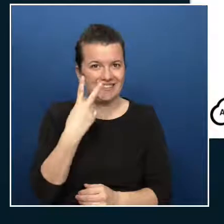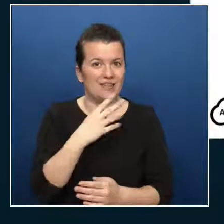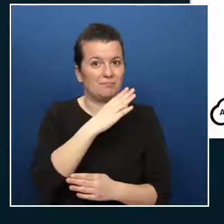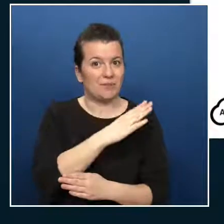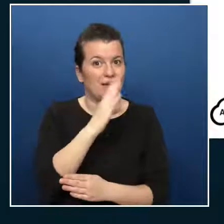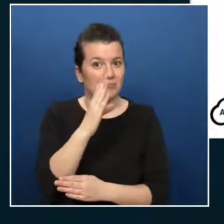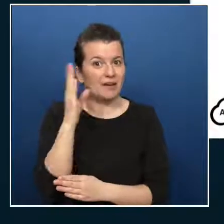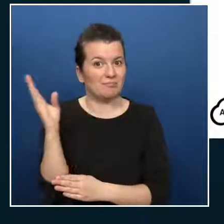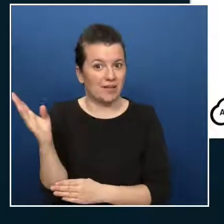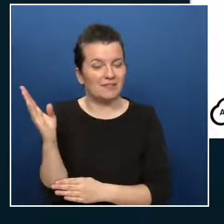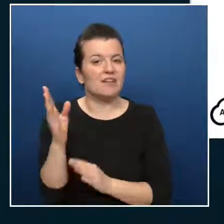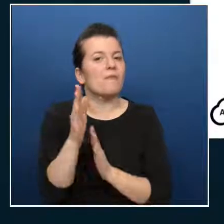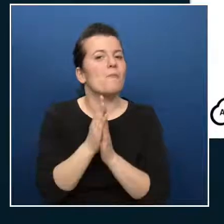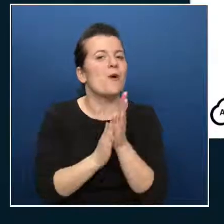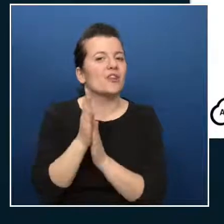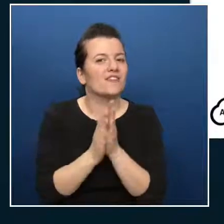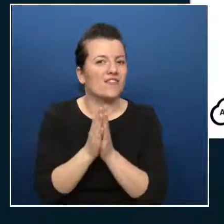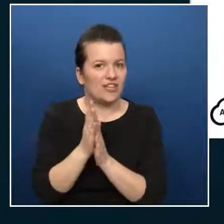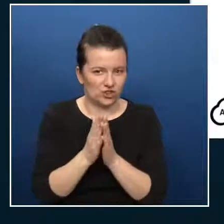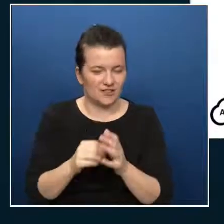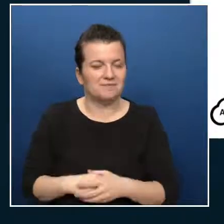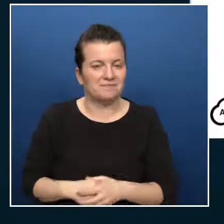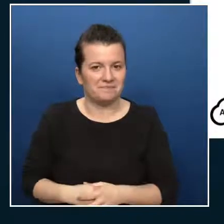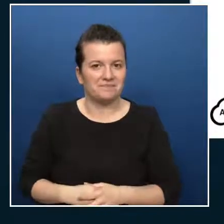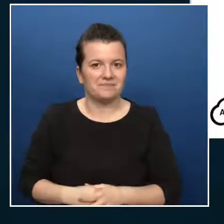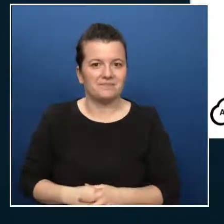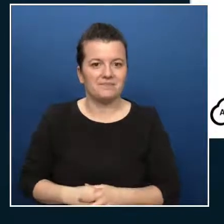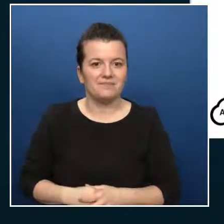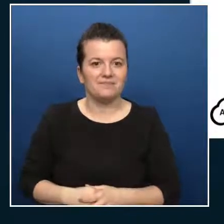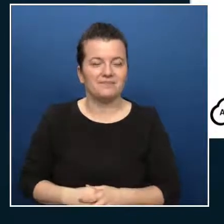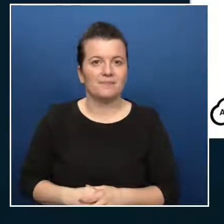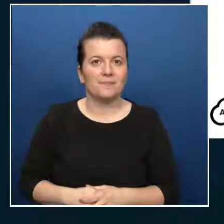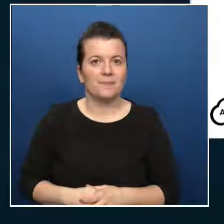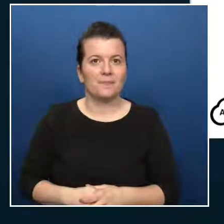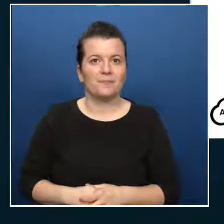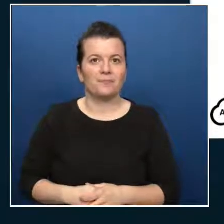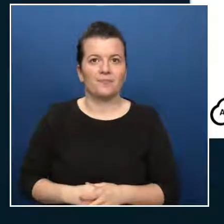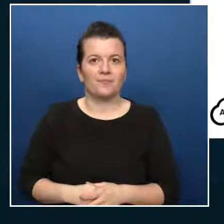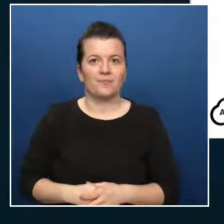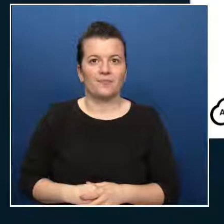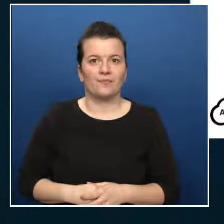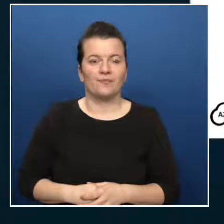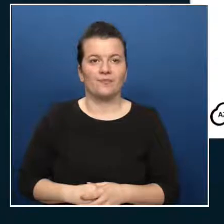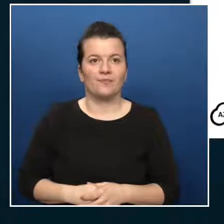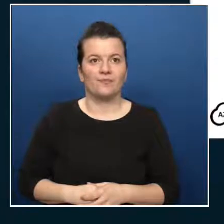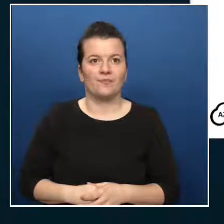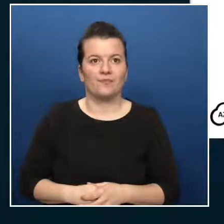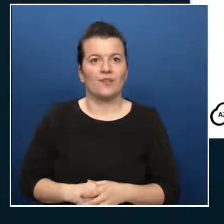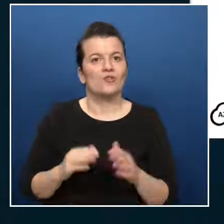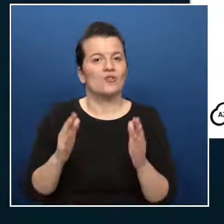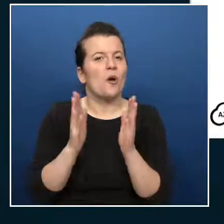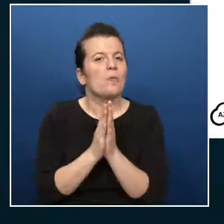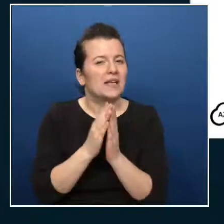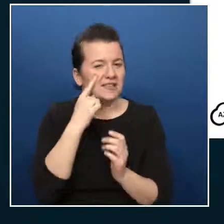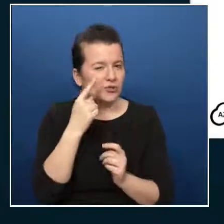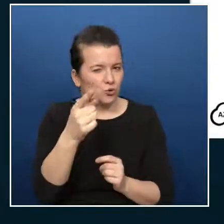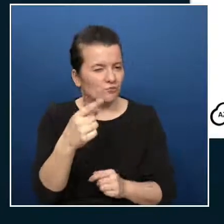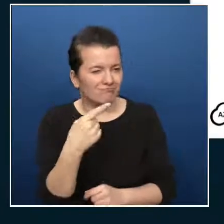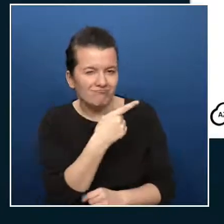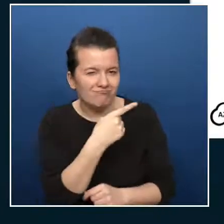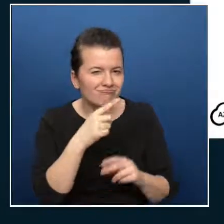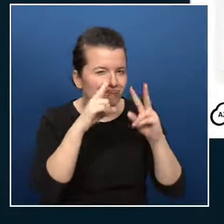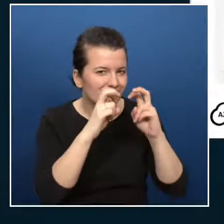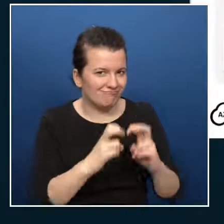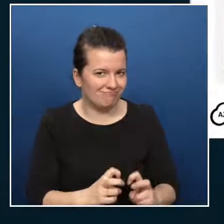and triggers for that. So please check on that. And also